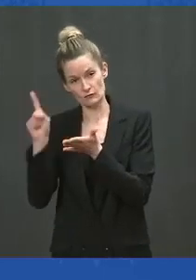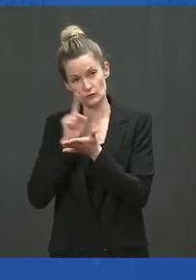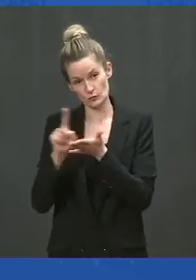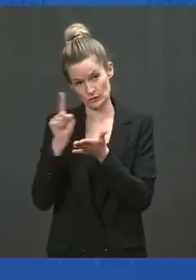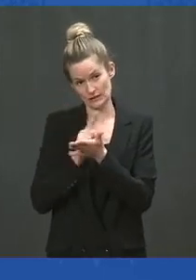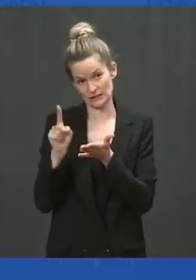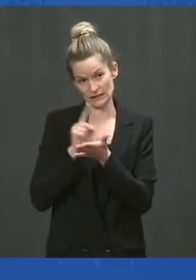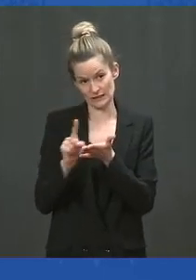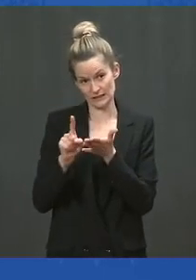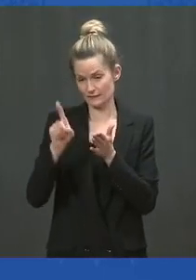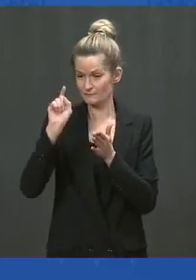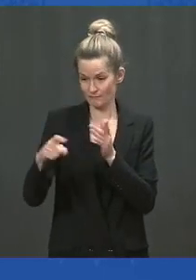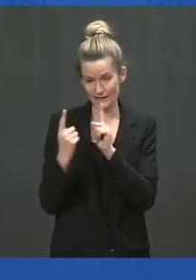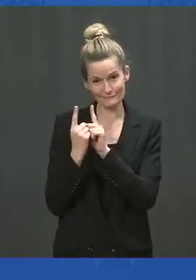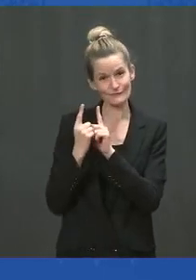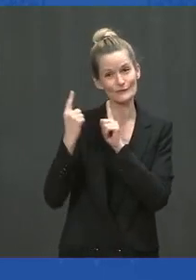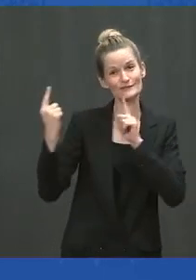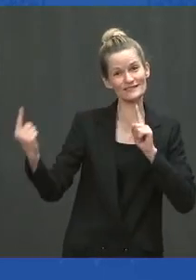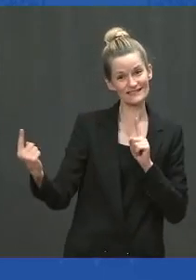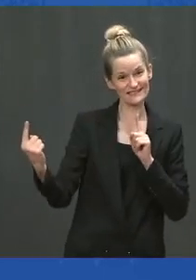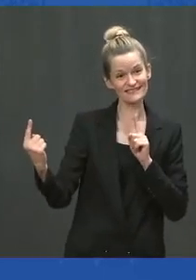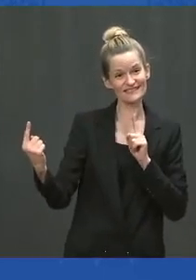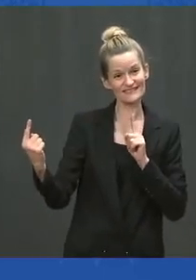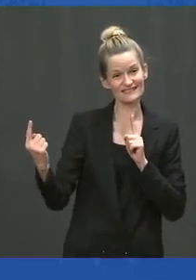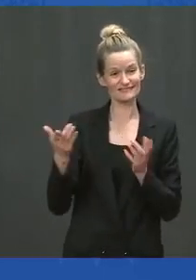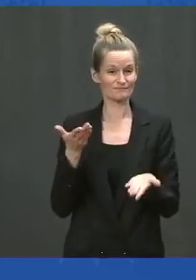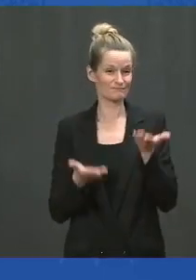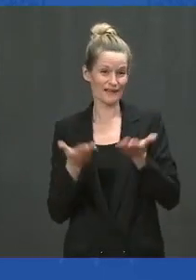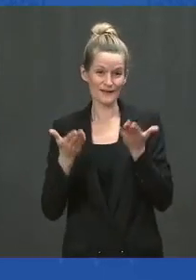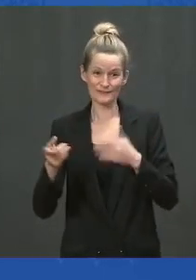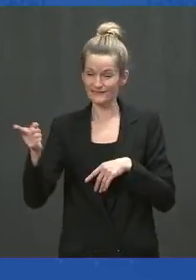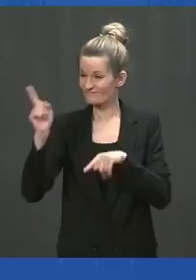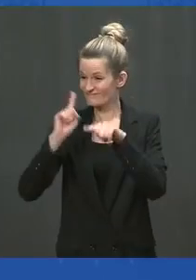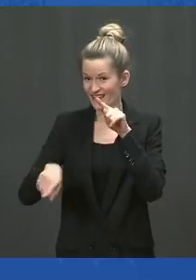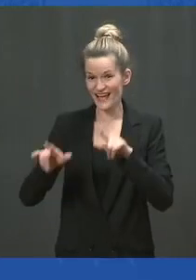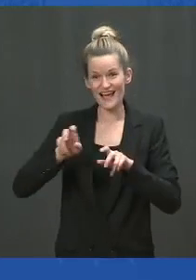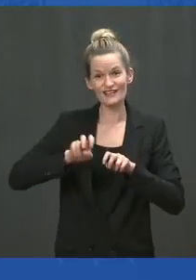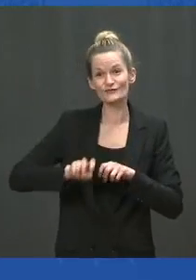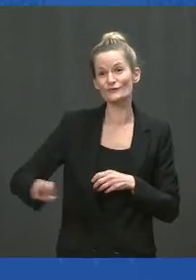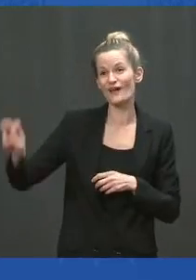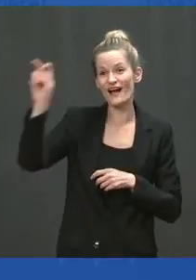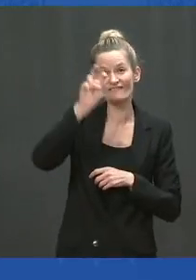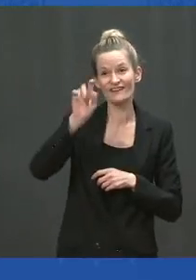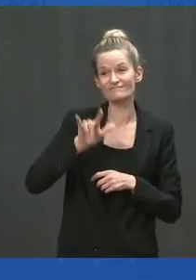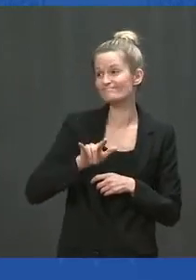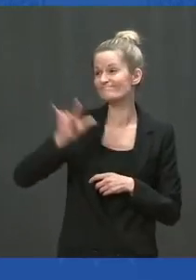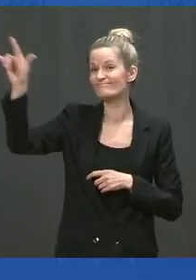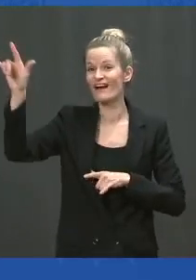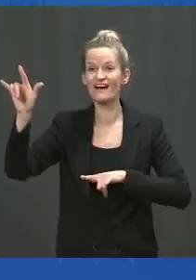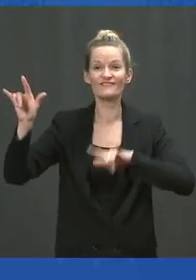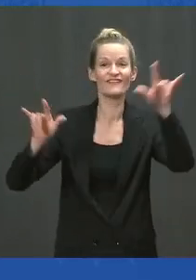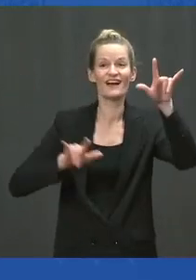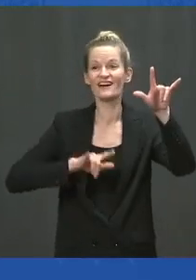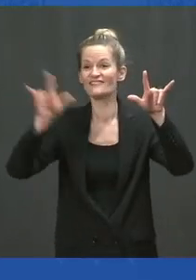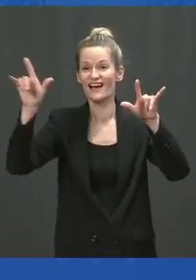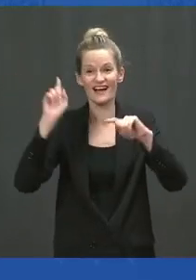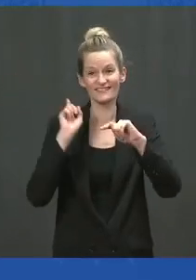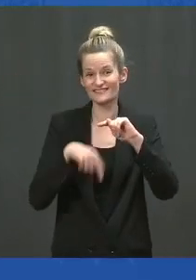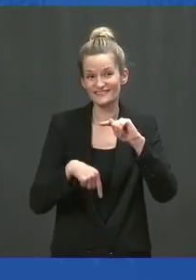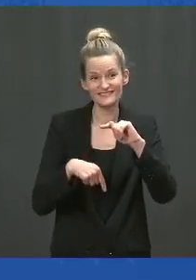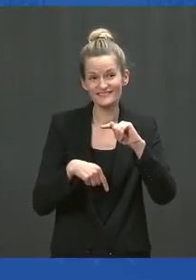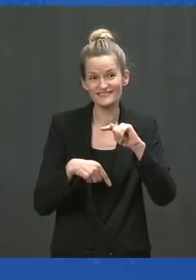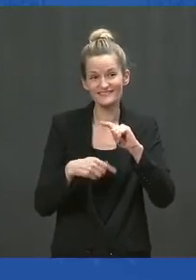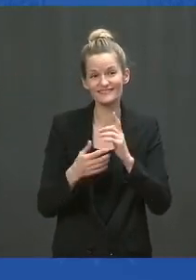There will be more to come in the days ahead. And once again, I want to thank the local leaders and the private